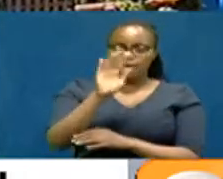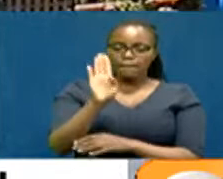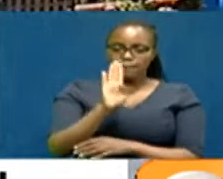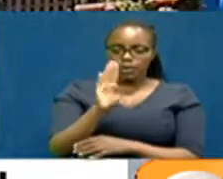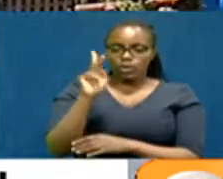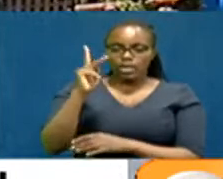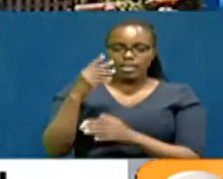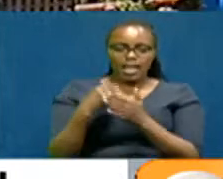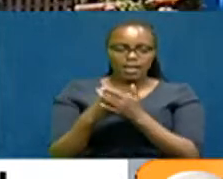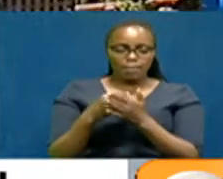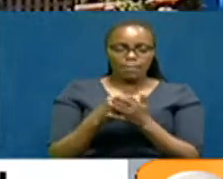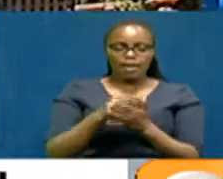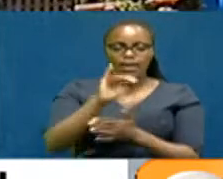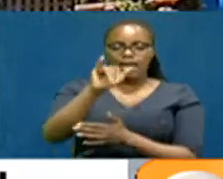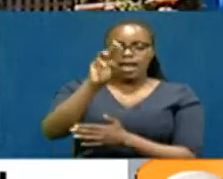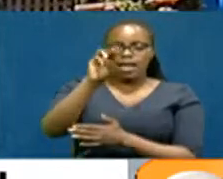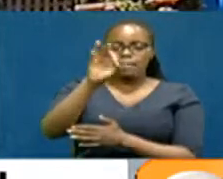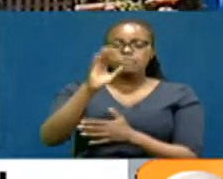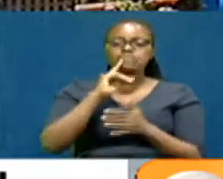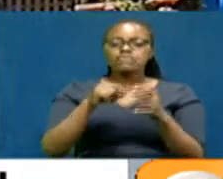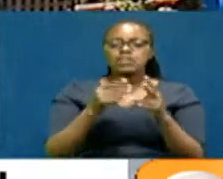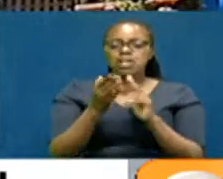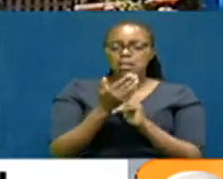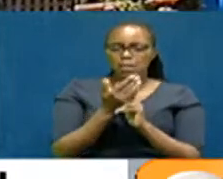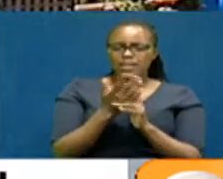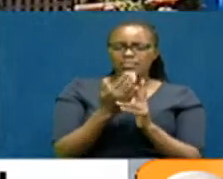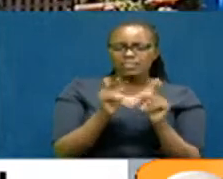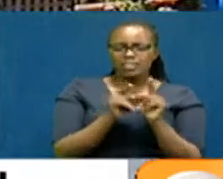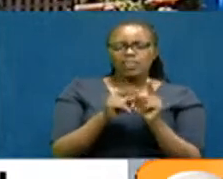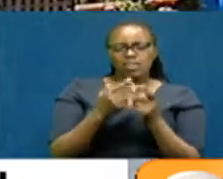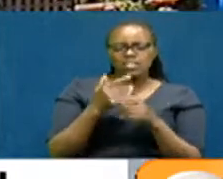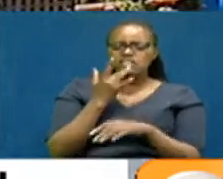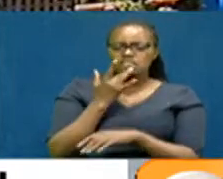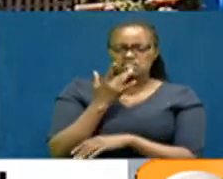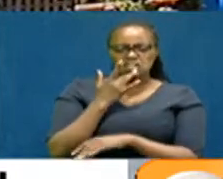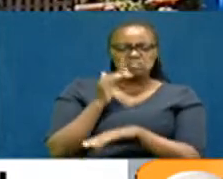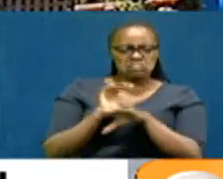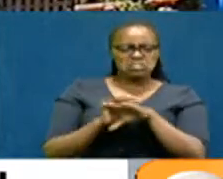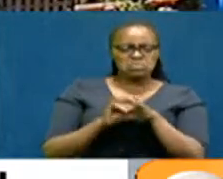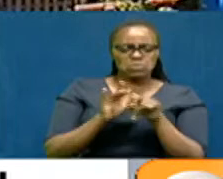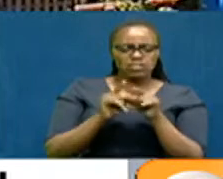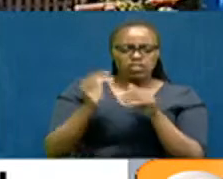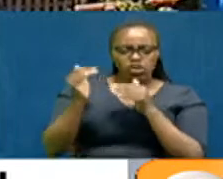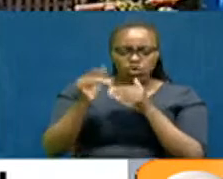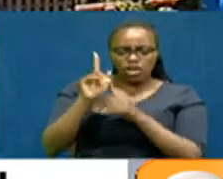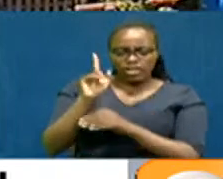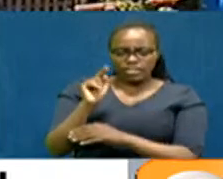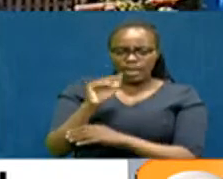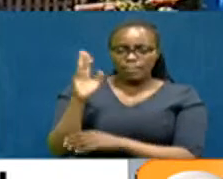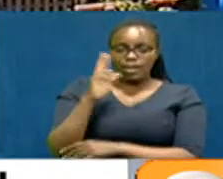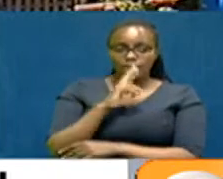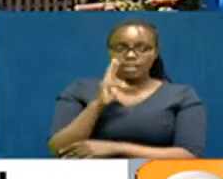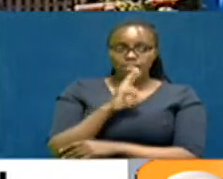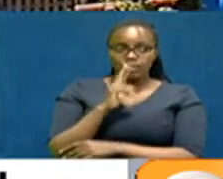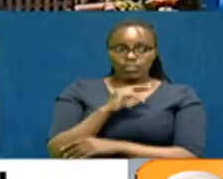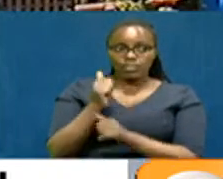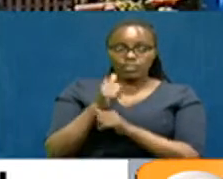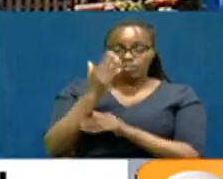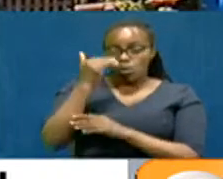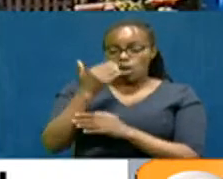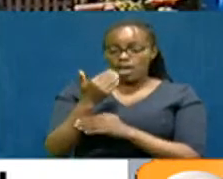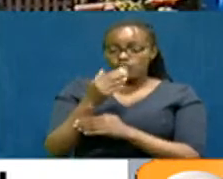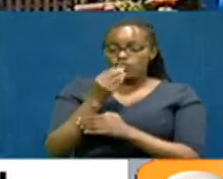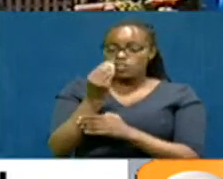shillings. The IMF states Kenya's medium-term outlook remains favorable despite near-term risks represented by rising